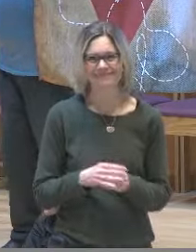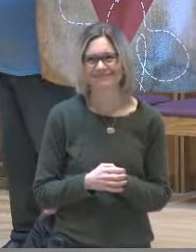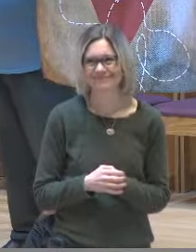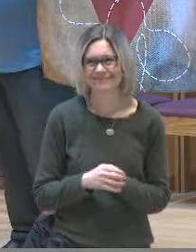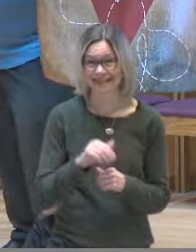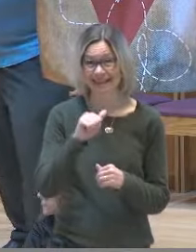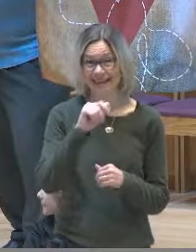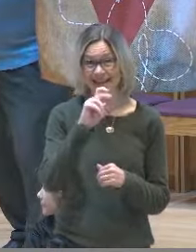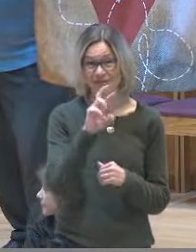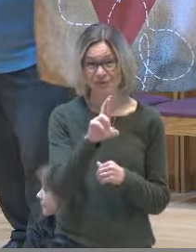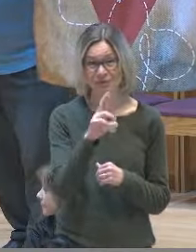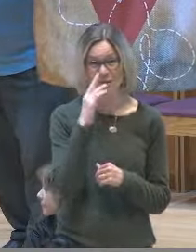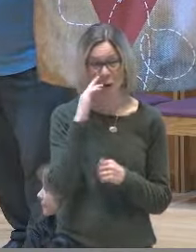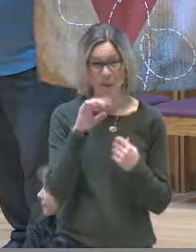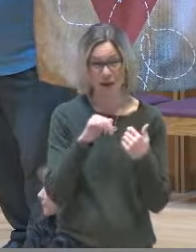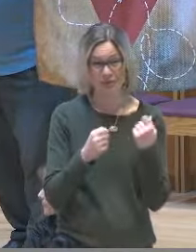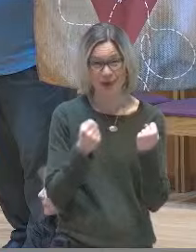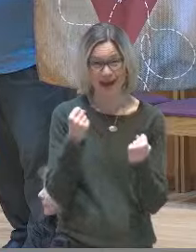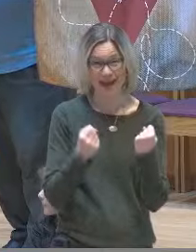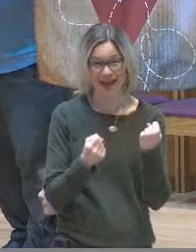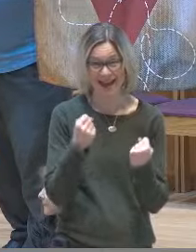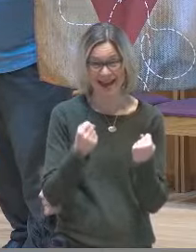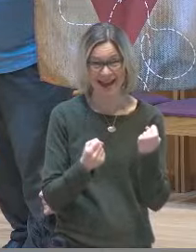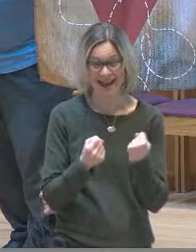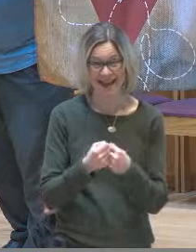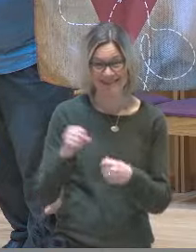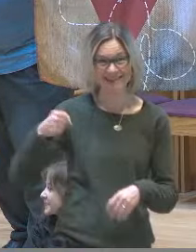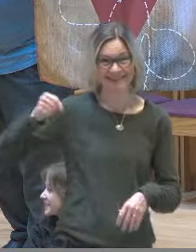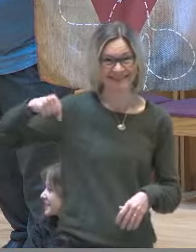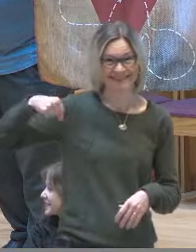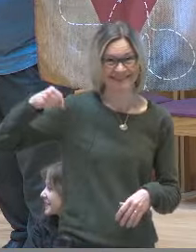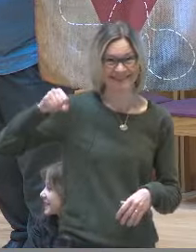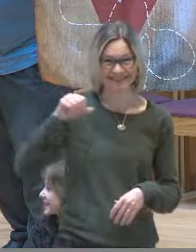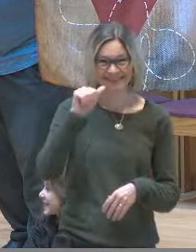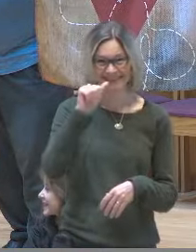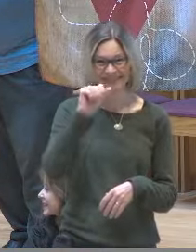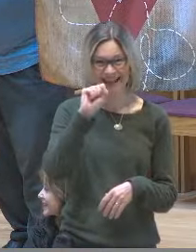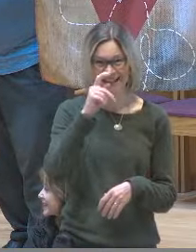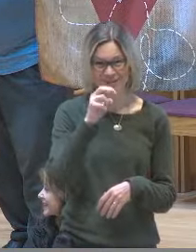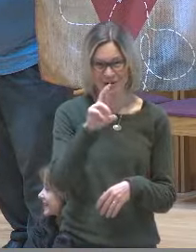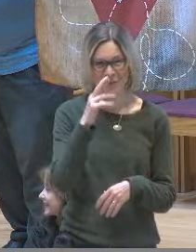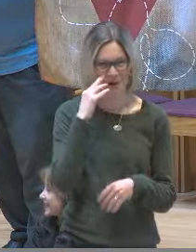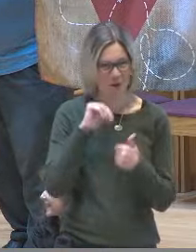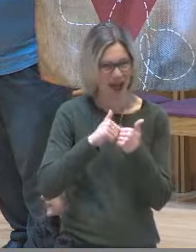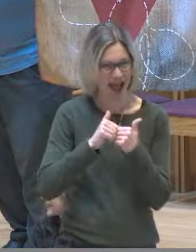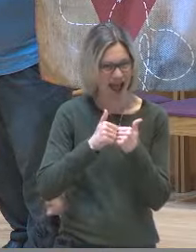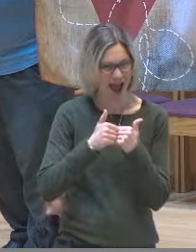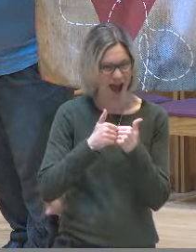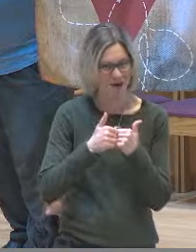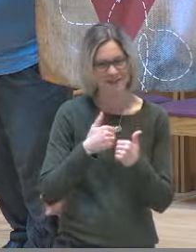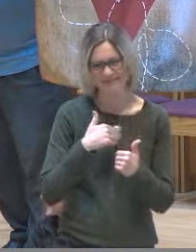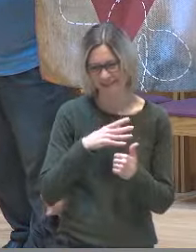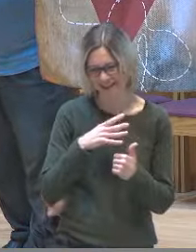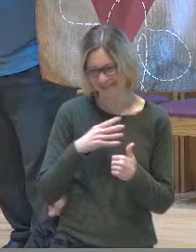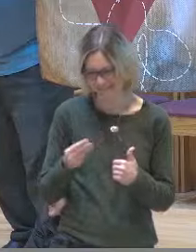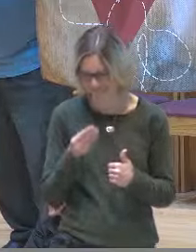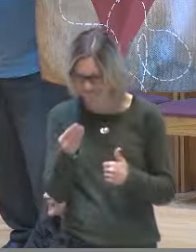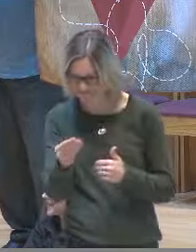Asher, do you know how to drive? You do? Well, then here you go, my friend. Keys are all yours.